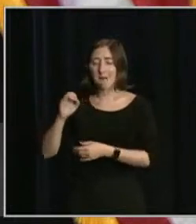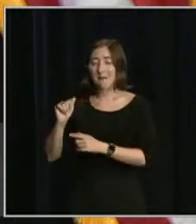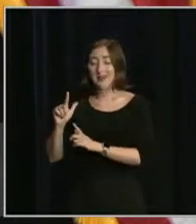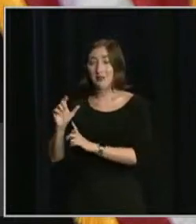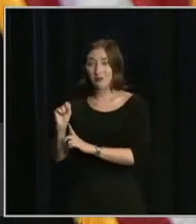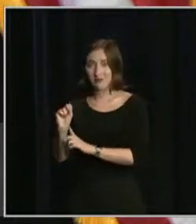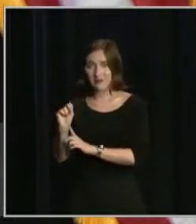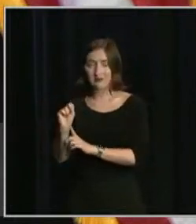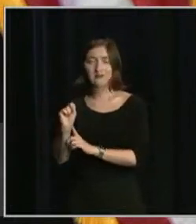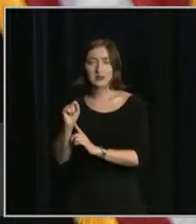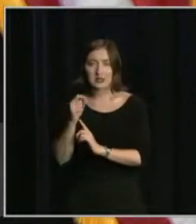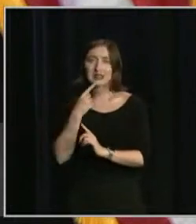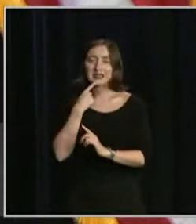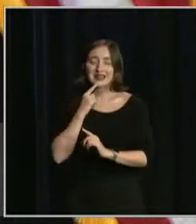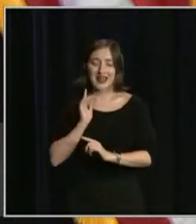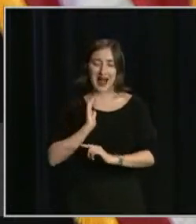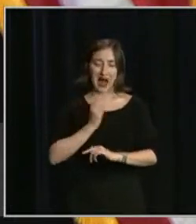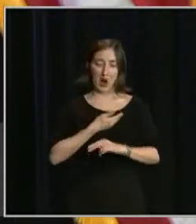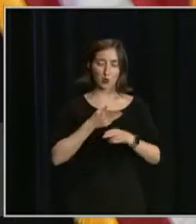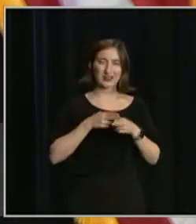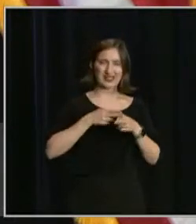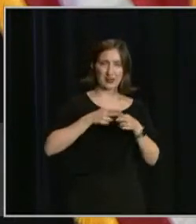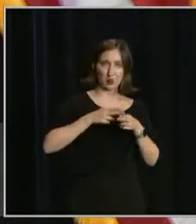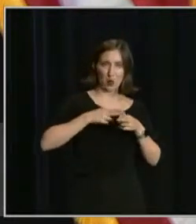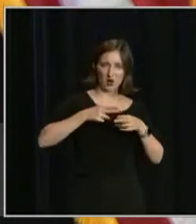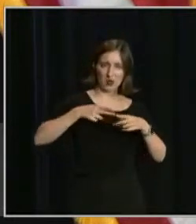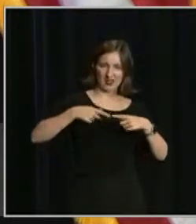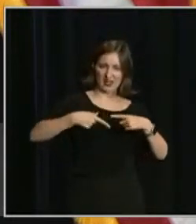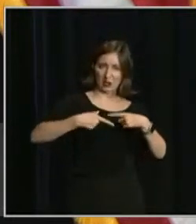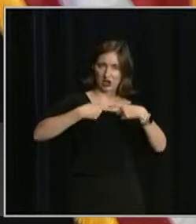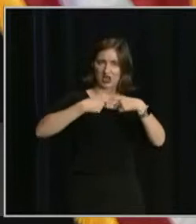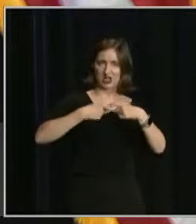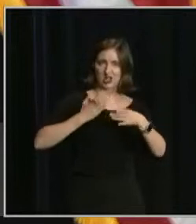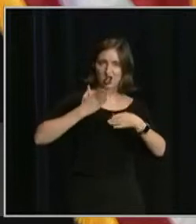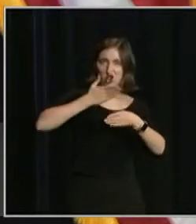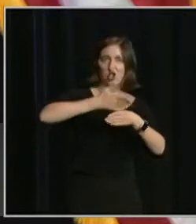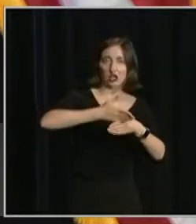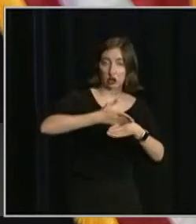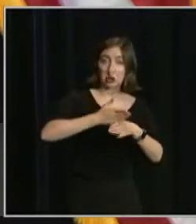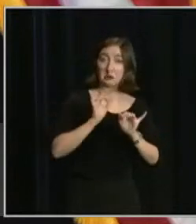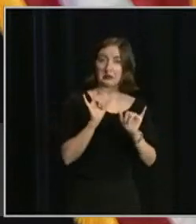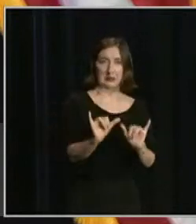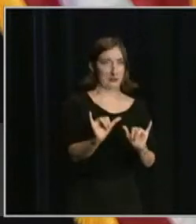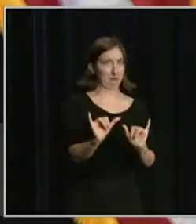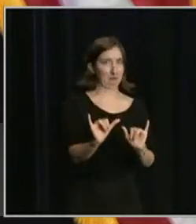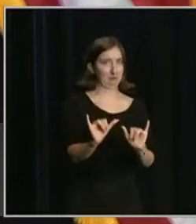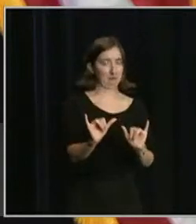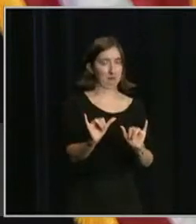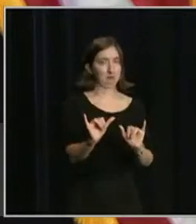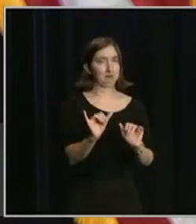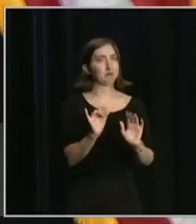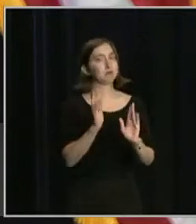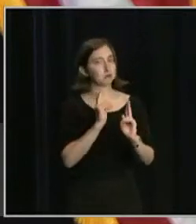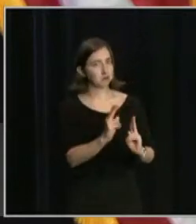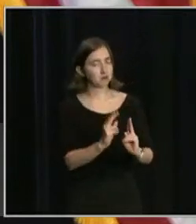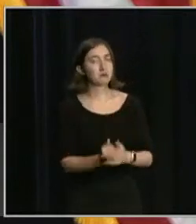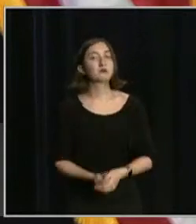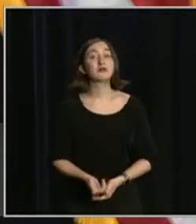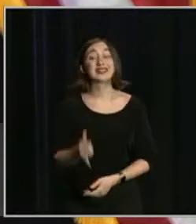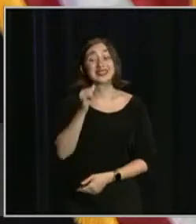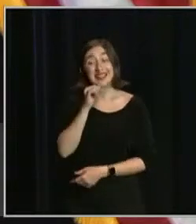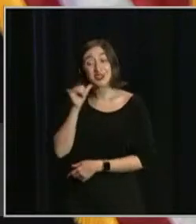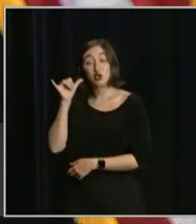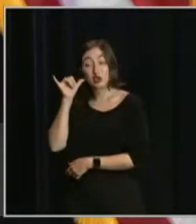place. Yesterday, the governor and the attorney general filed with the Texas Supreme Court asking for them